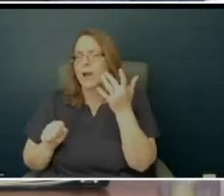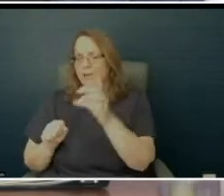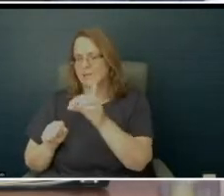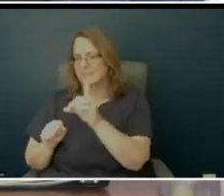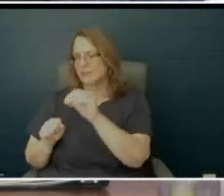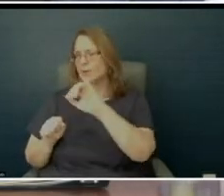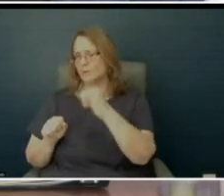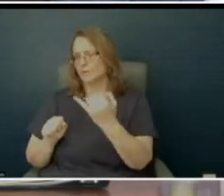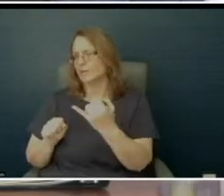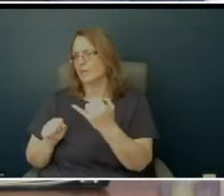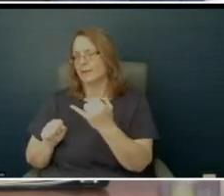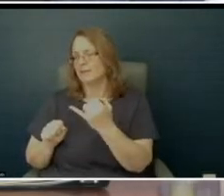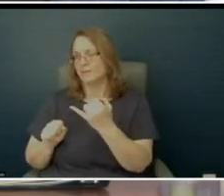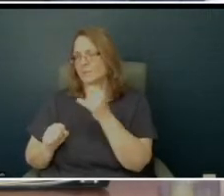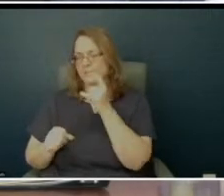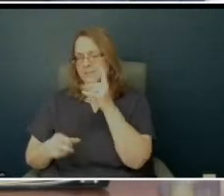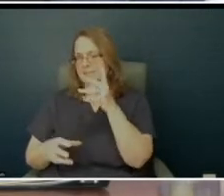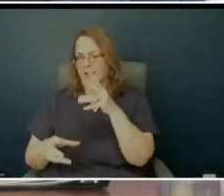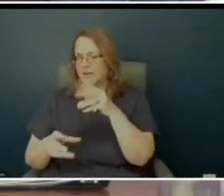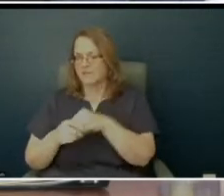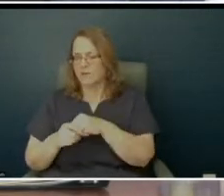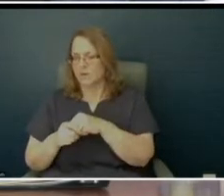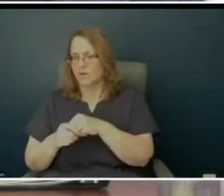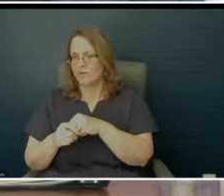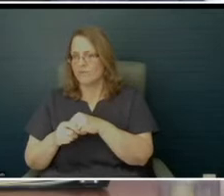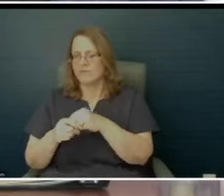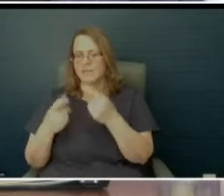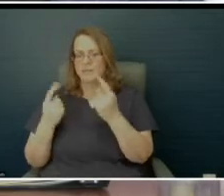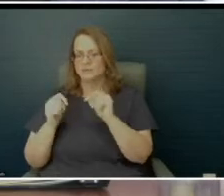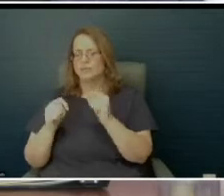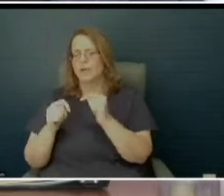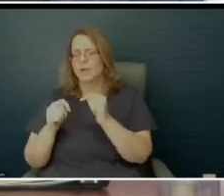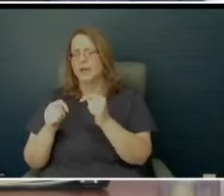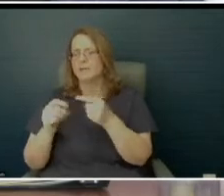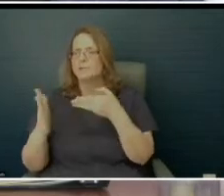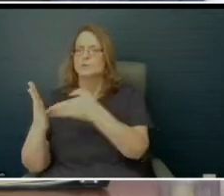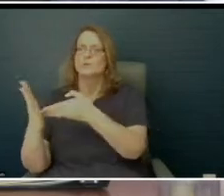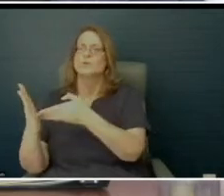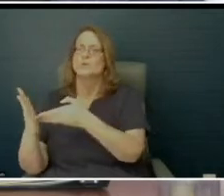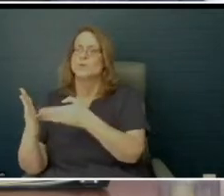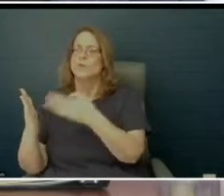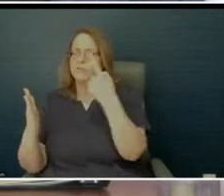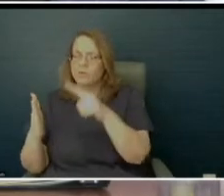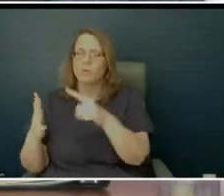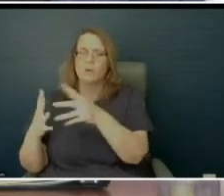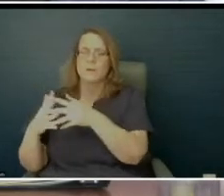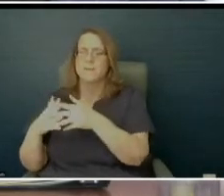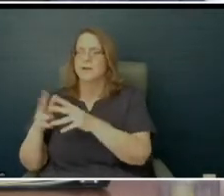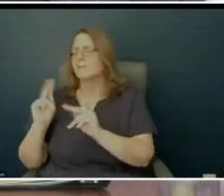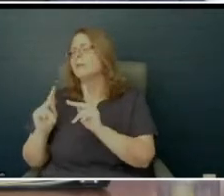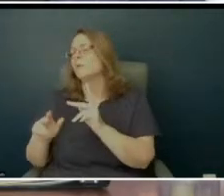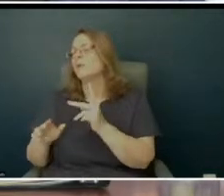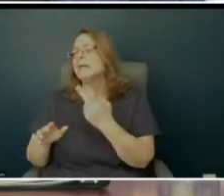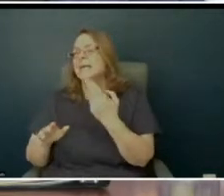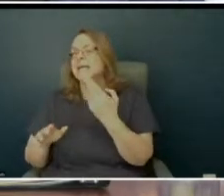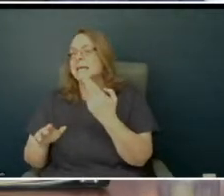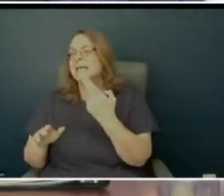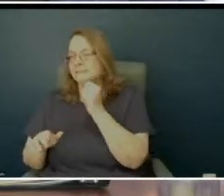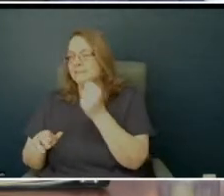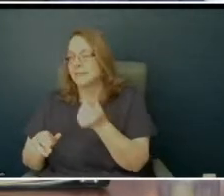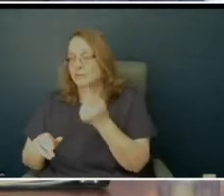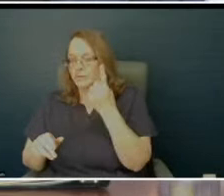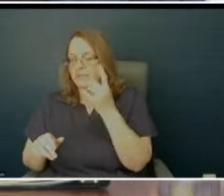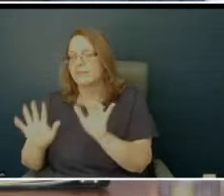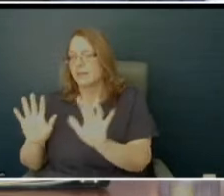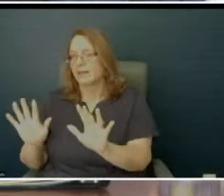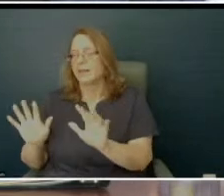civil role to step in and bring suit on behalf of the American people. We tried to explain that to him. The American